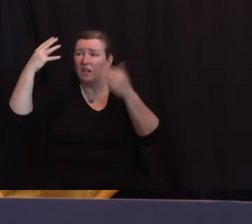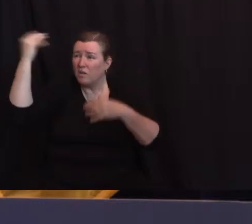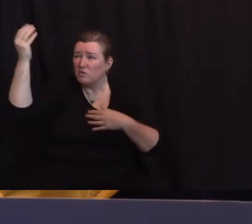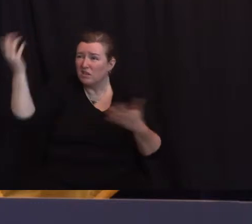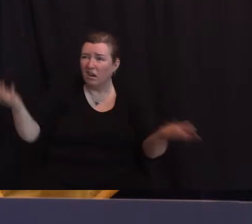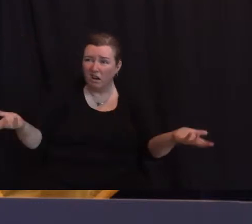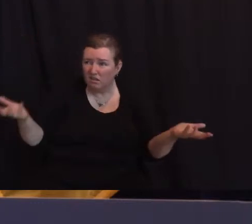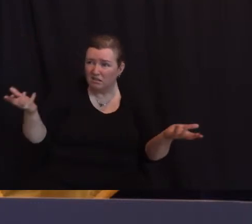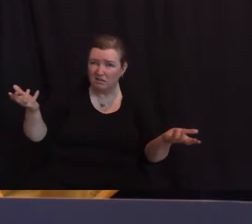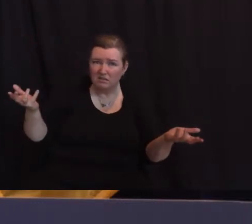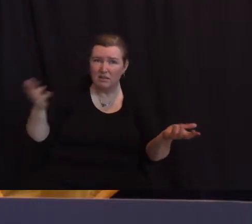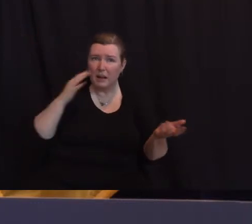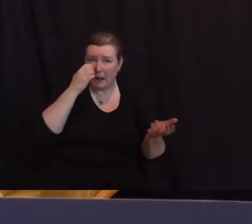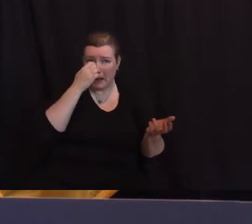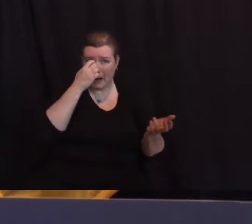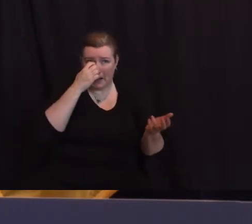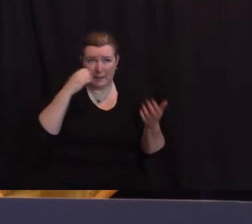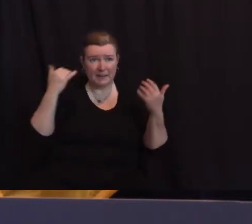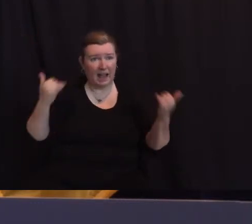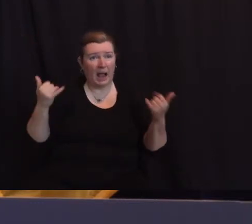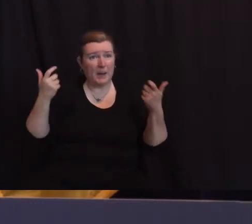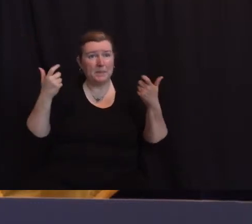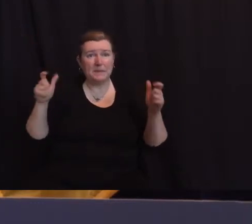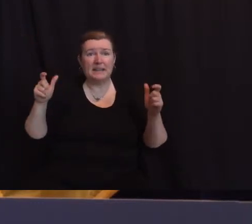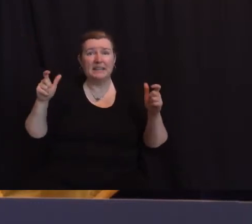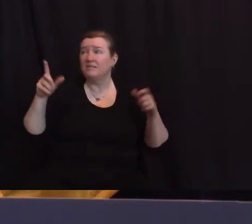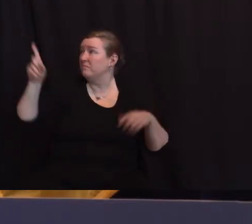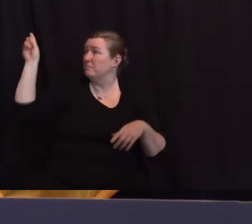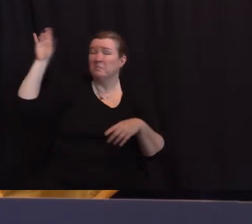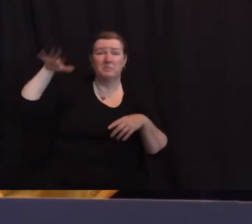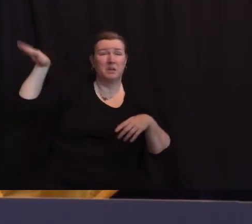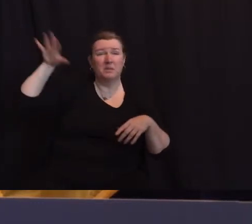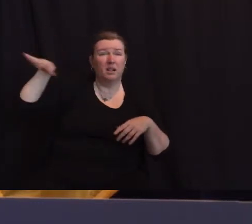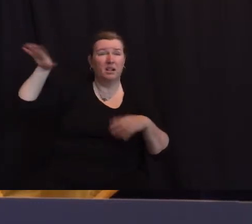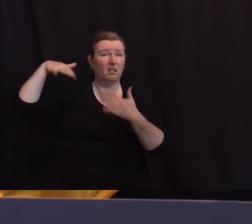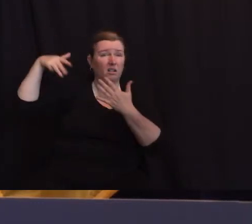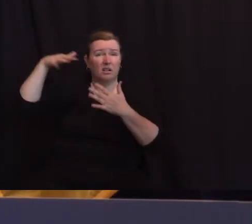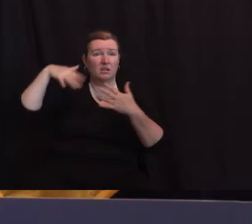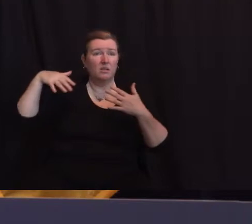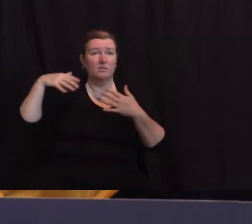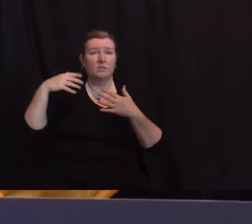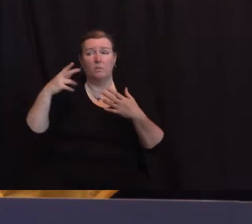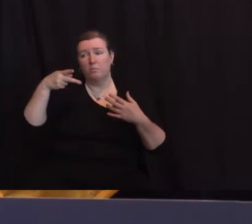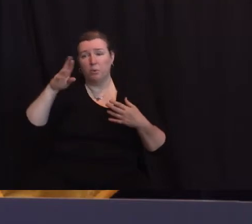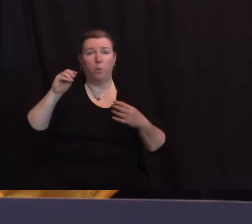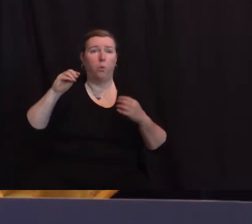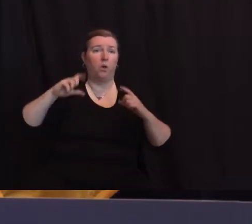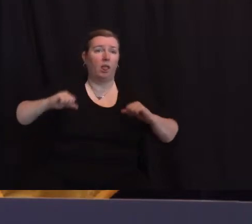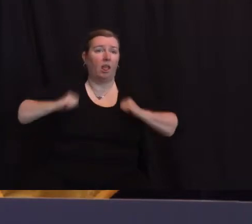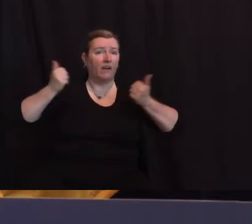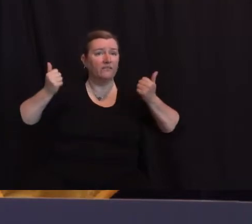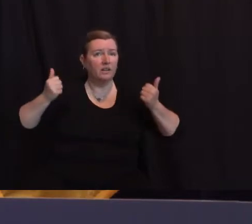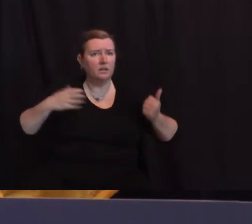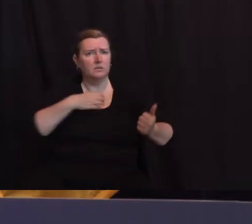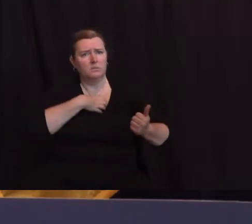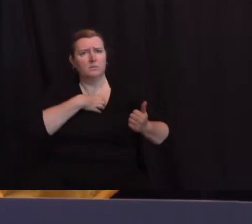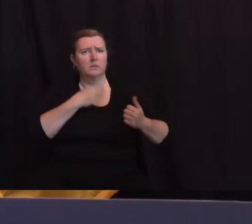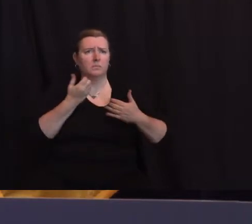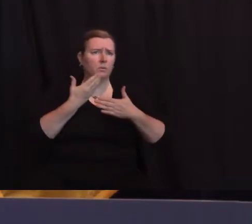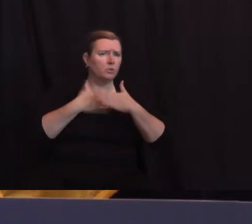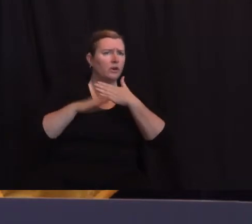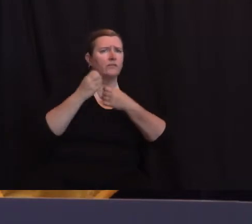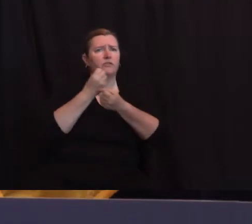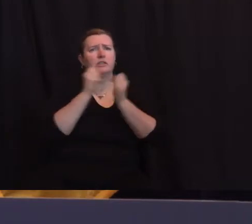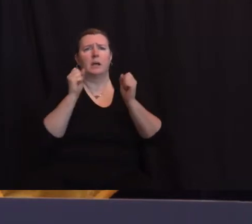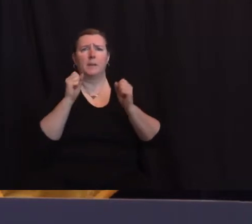crowd obviously outside, you probably saw it, of people who are pro-life. They're objecting to the Reproductive Freedom Act that you've expressed strong support